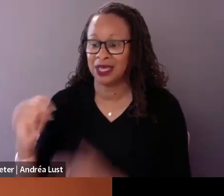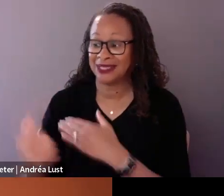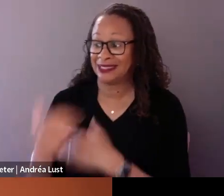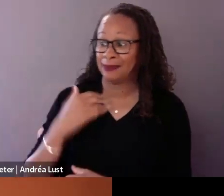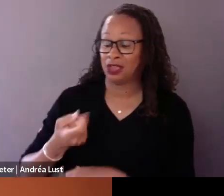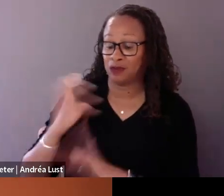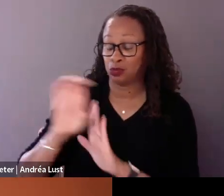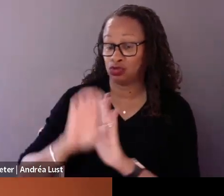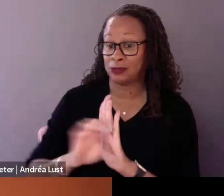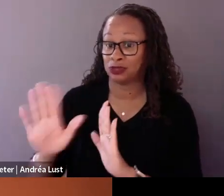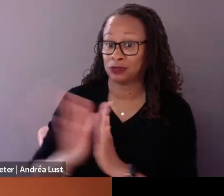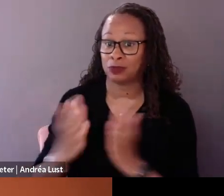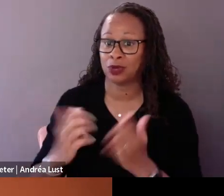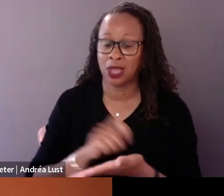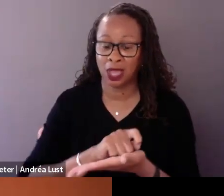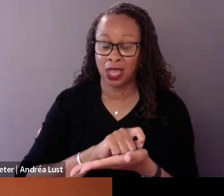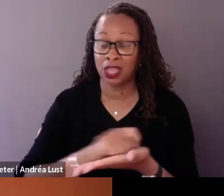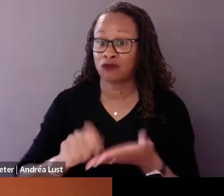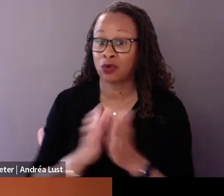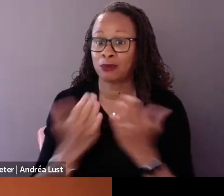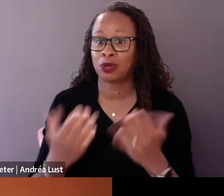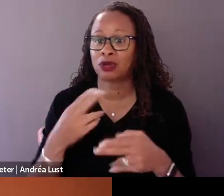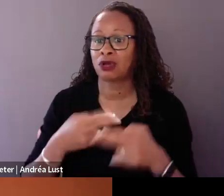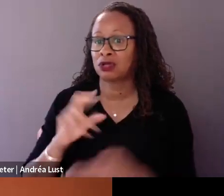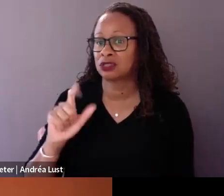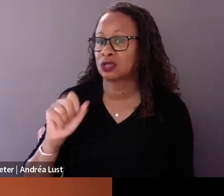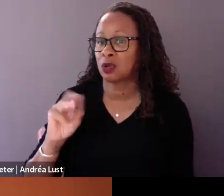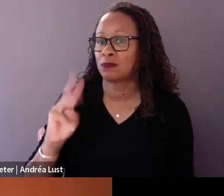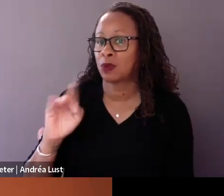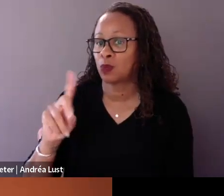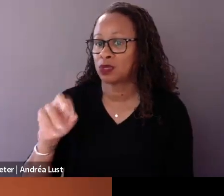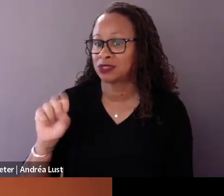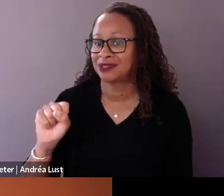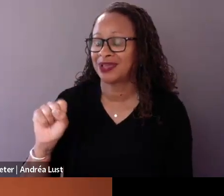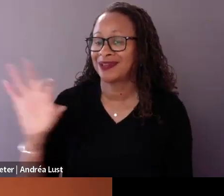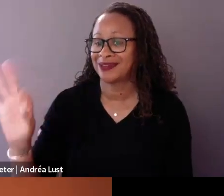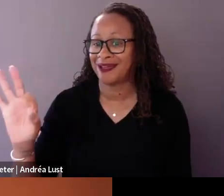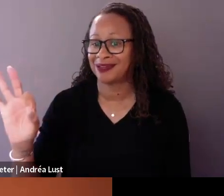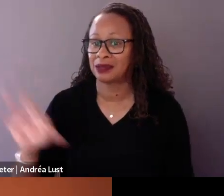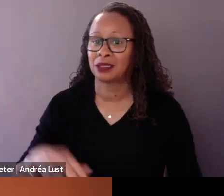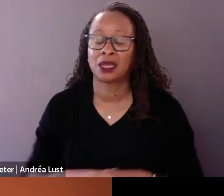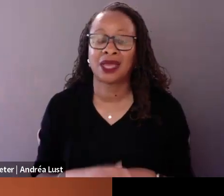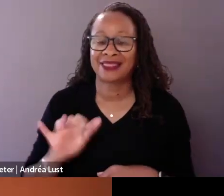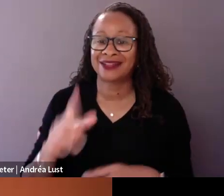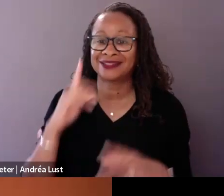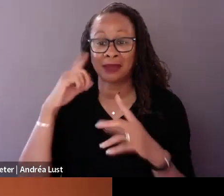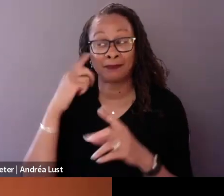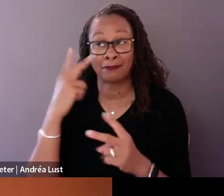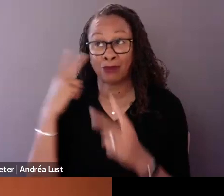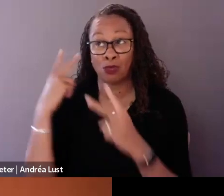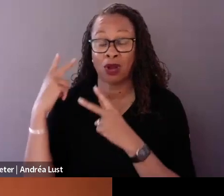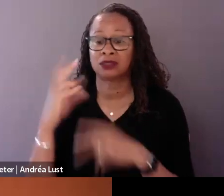He wrote a book called Slonim Woods 9 that is a memoir about his first few years at